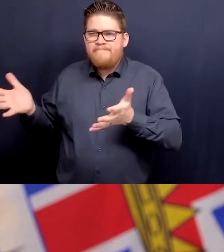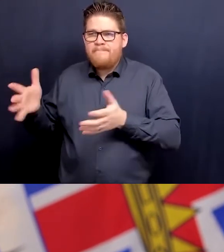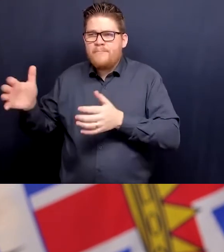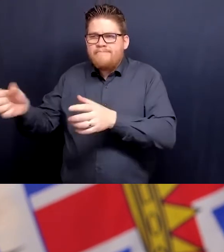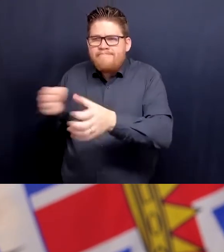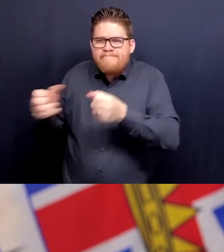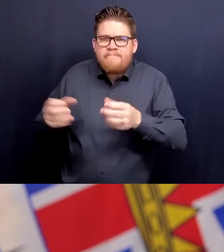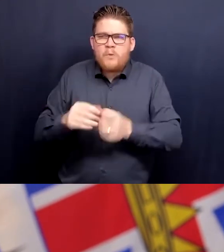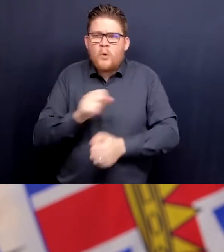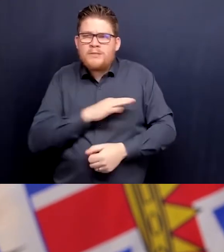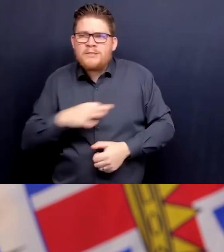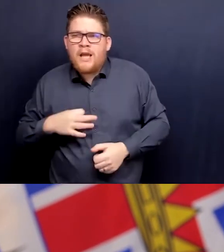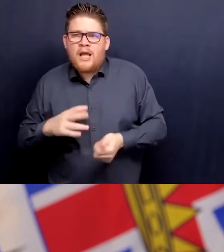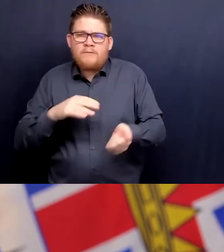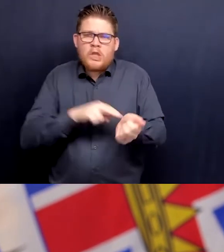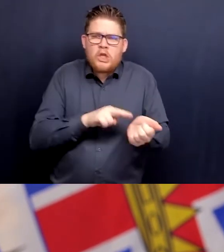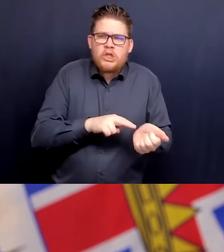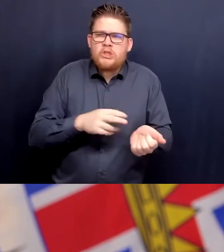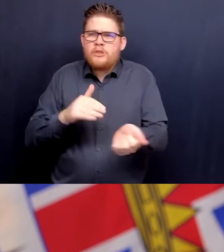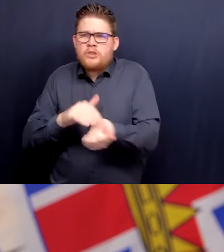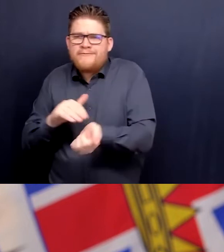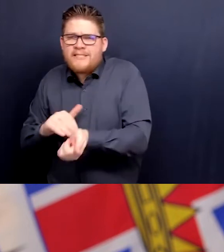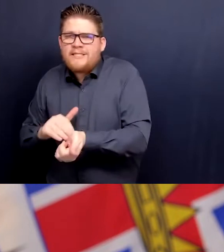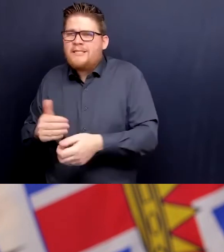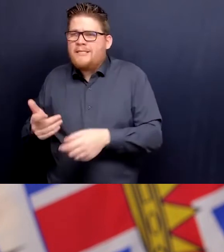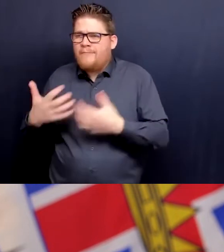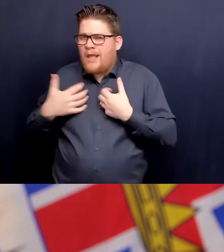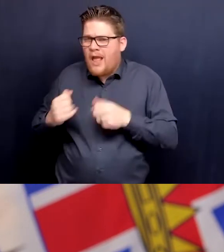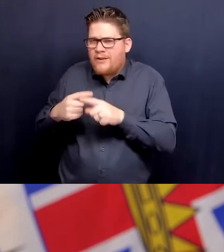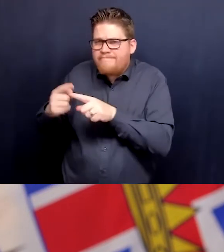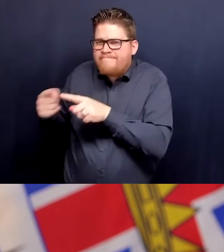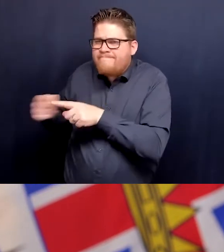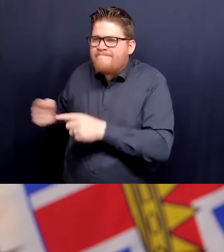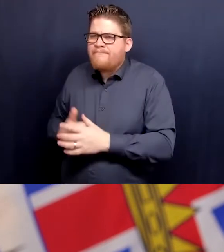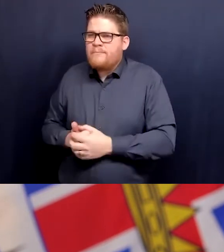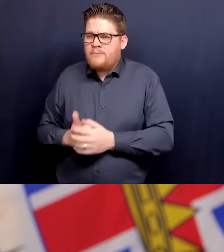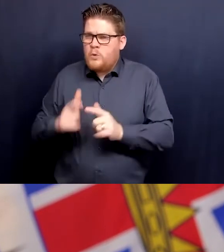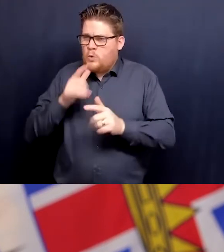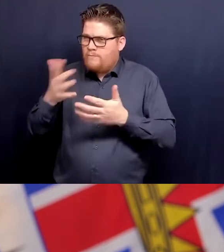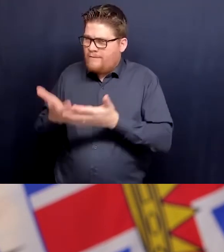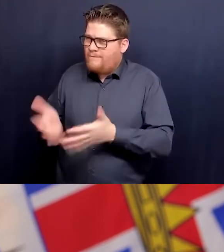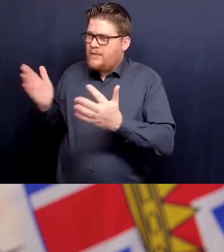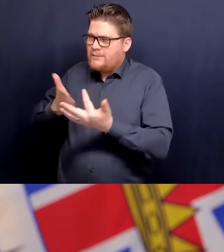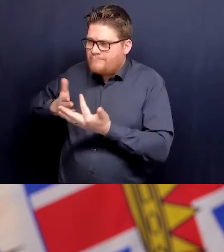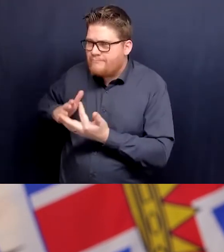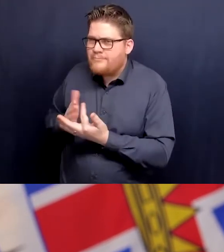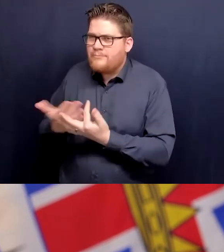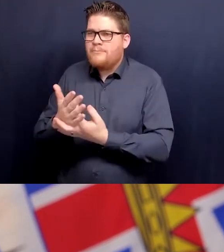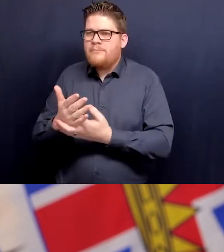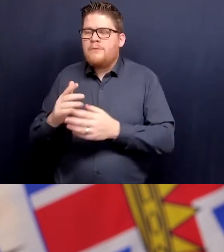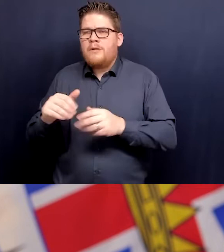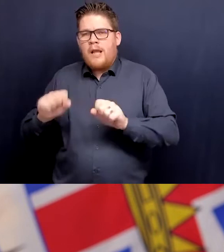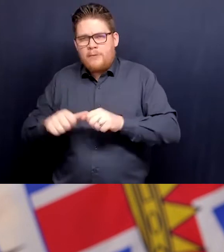and physicians and others who are healthy and have recovered from this pandemic enough to support us as we get through the